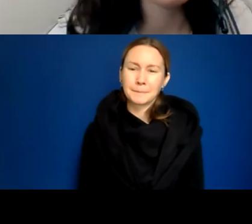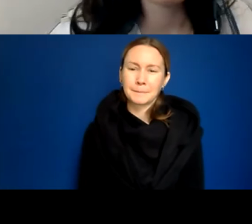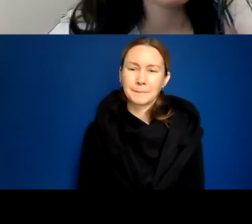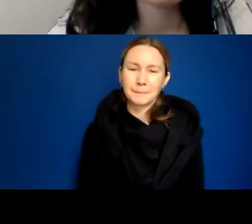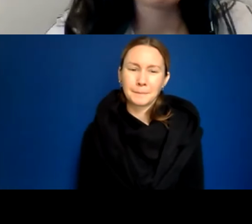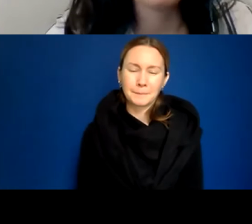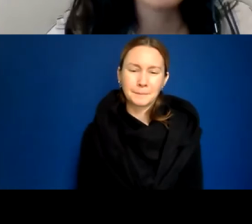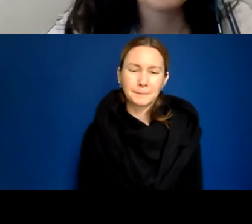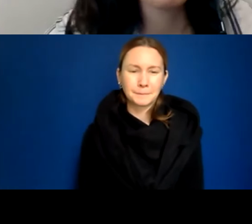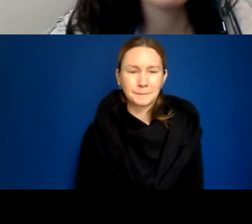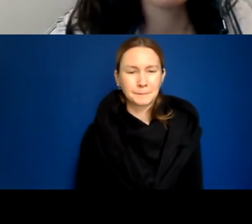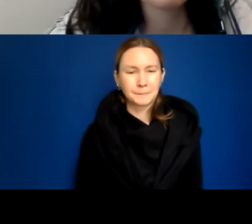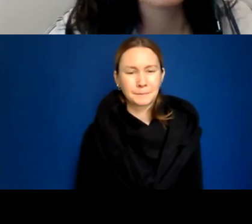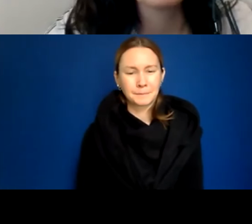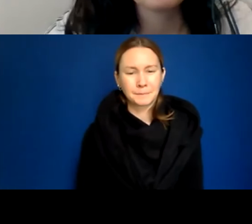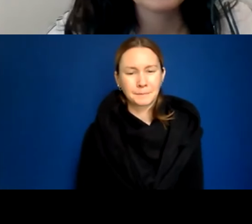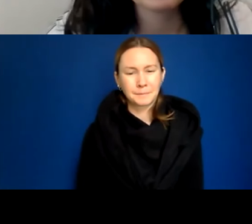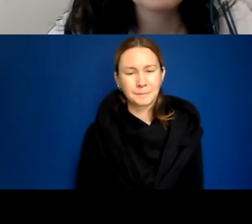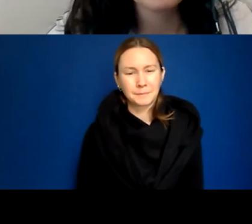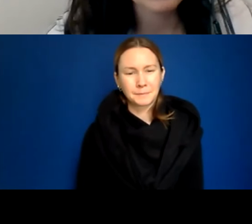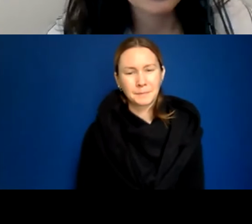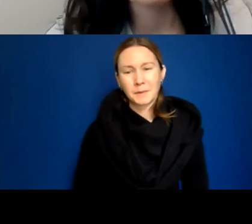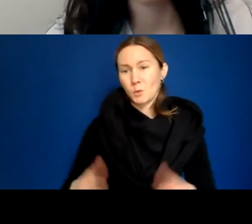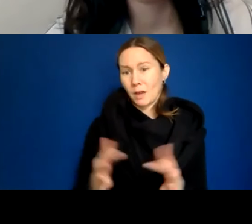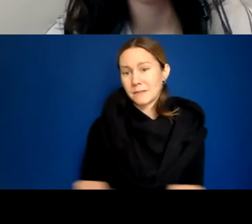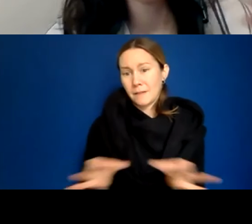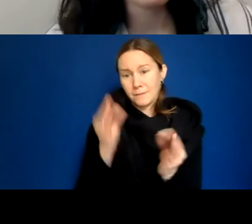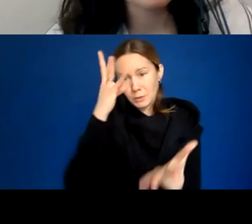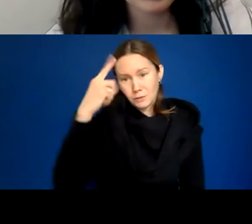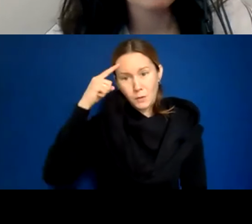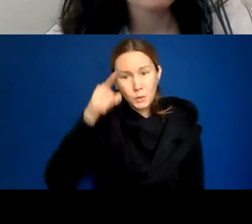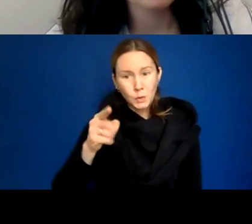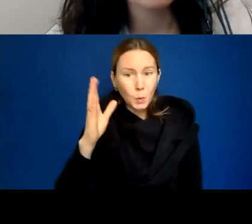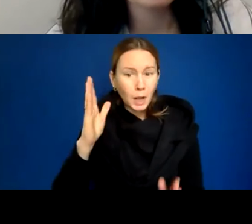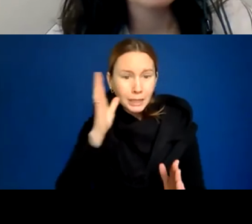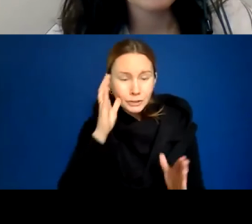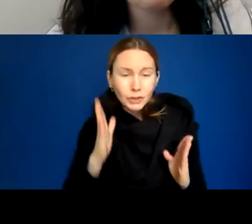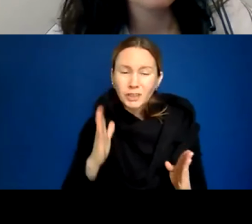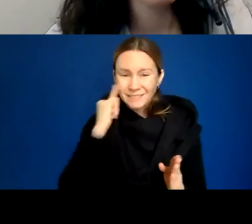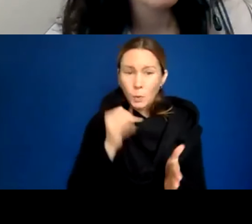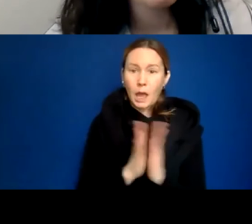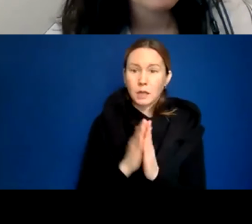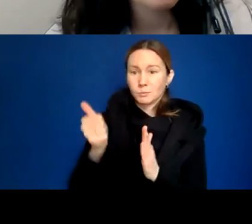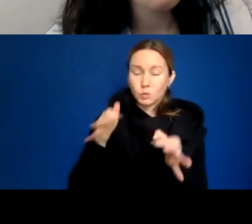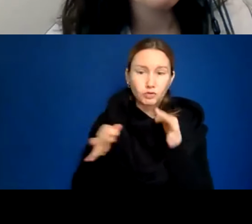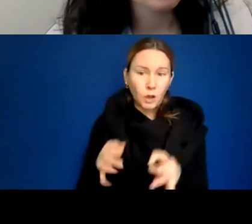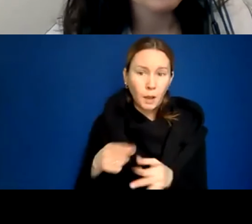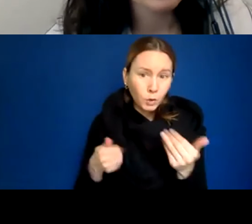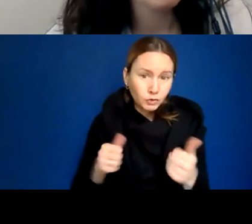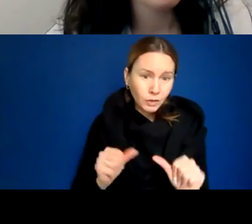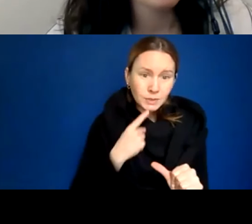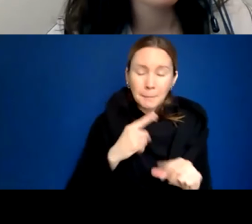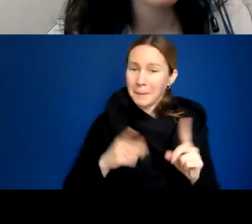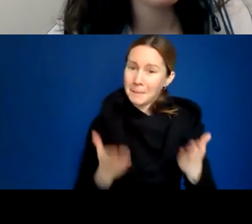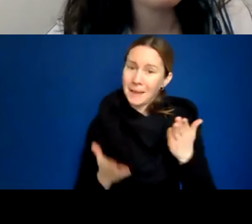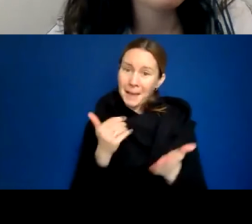So this, you know, provides valuable information to you as the listener if you ask them to describe what they're trying to say, but it might help the person